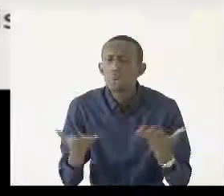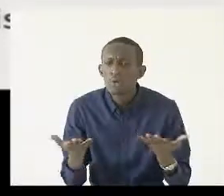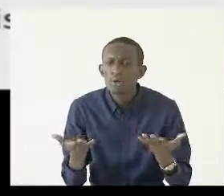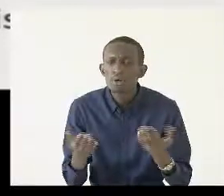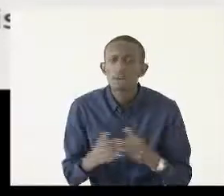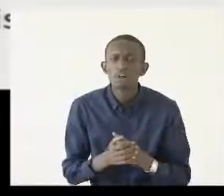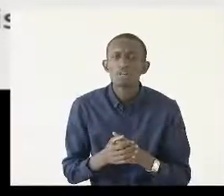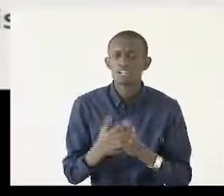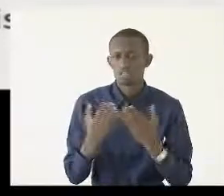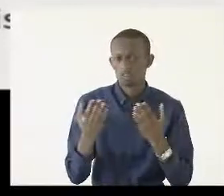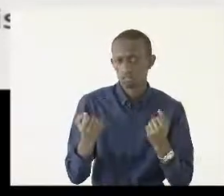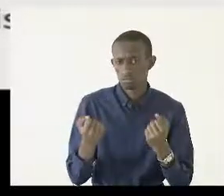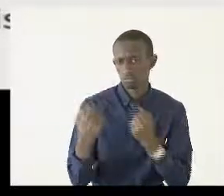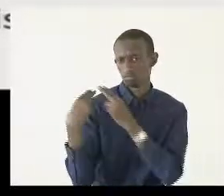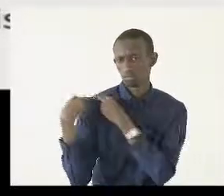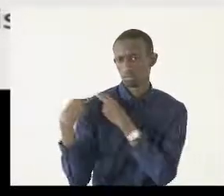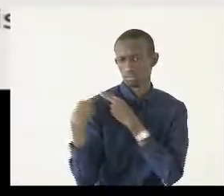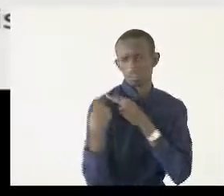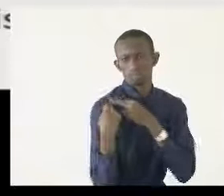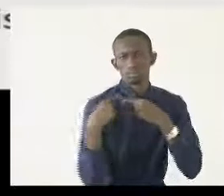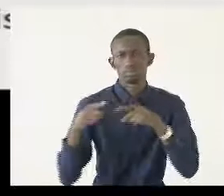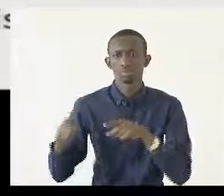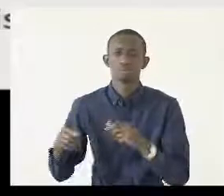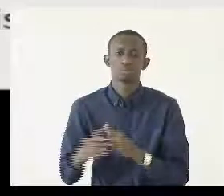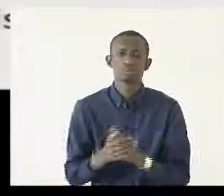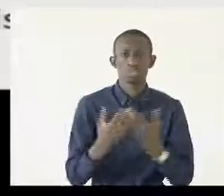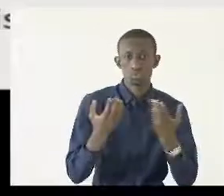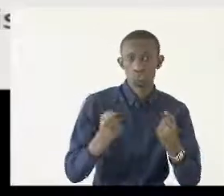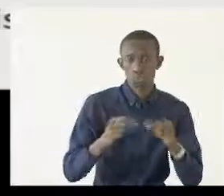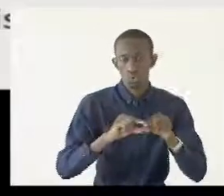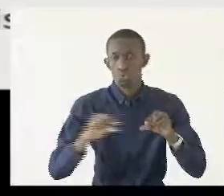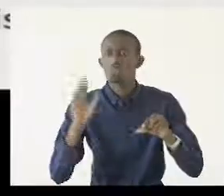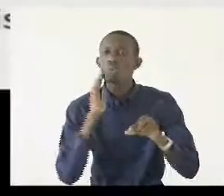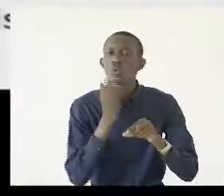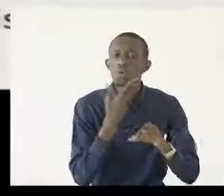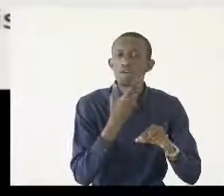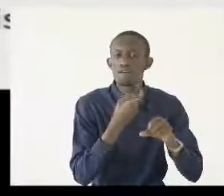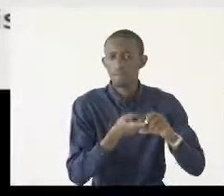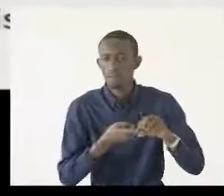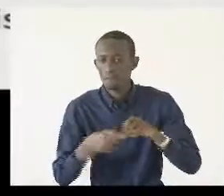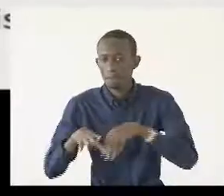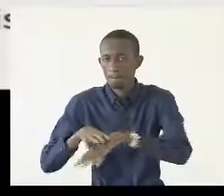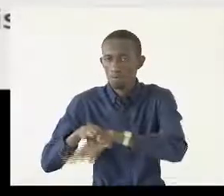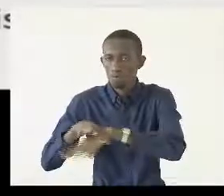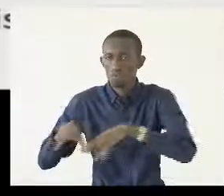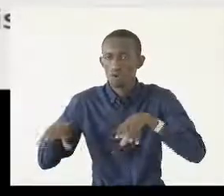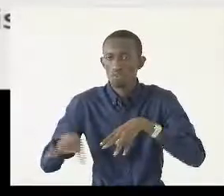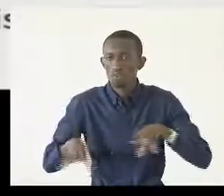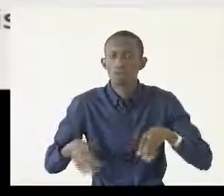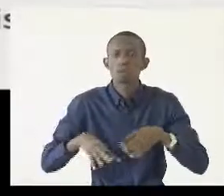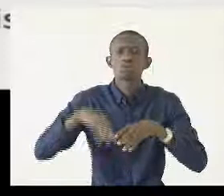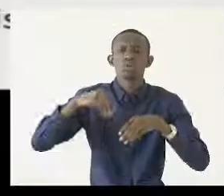have the following functions. They transport water and mineral salts from roots to other parts of the